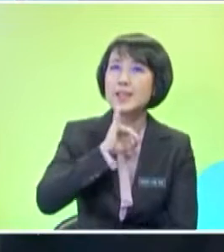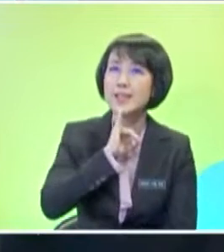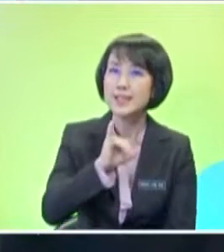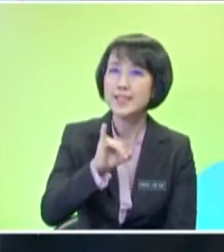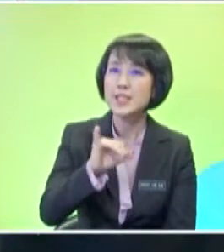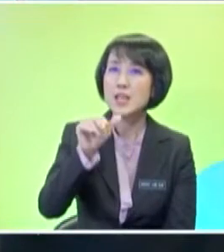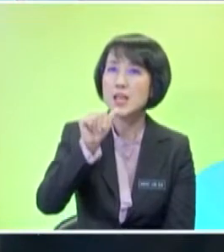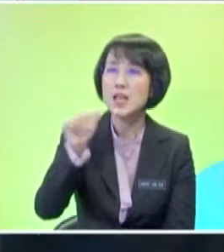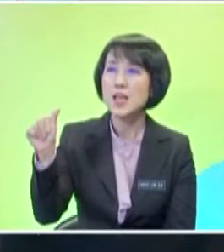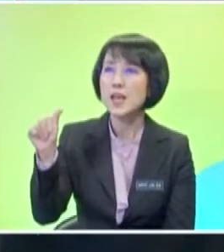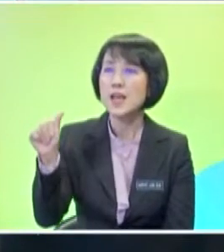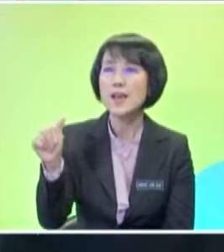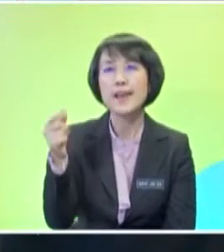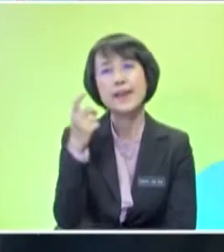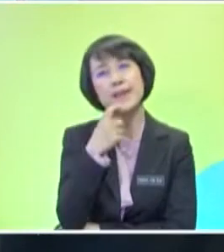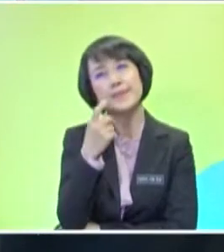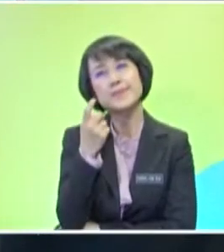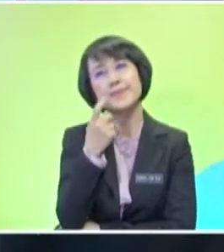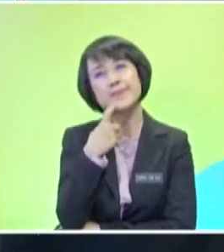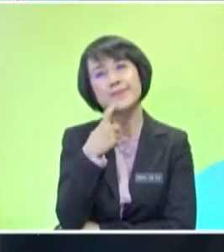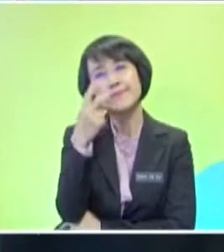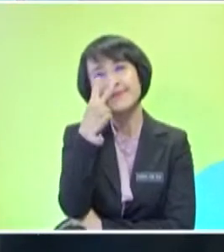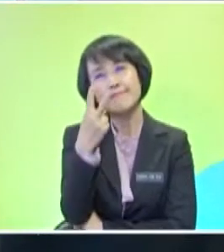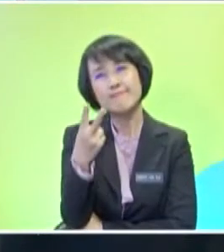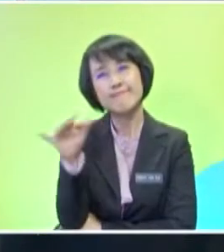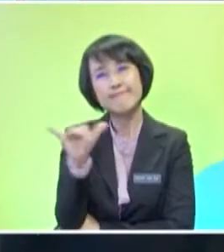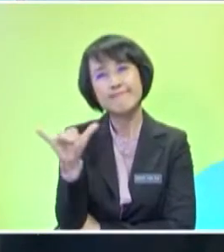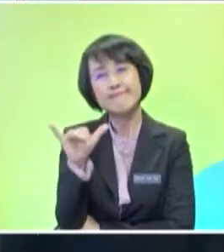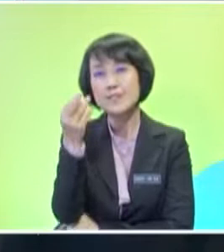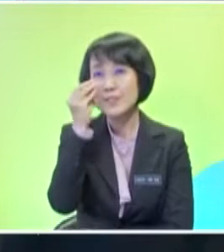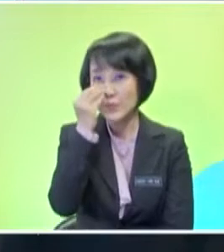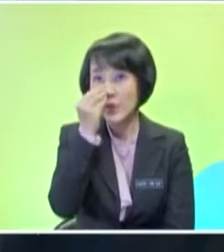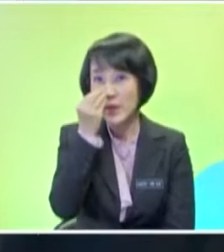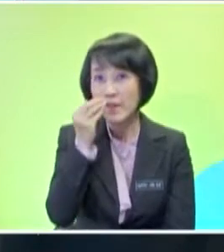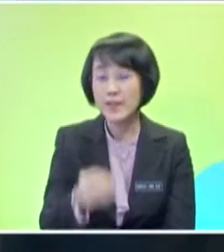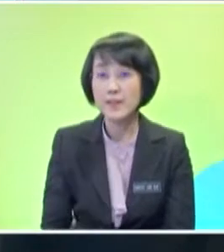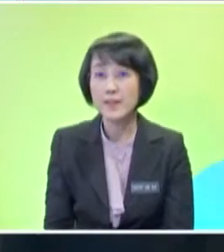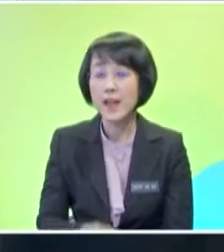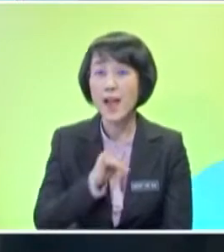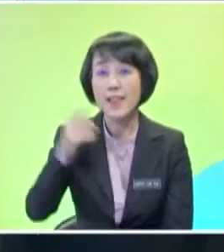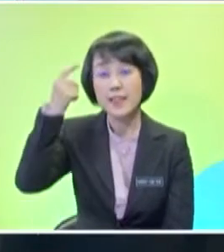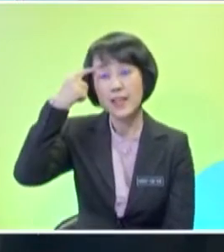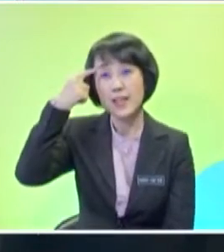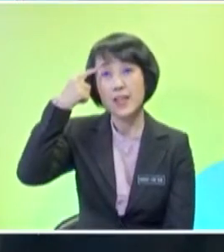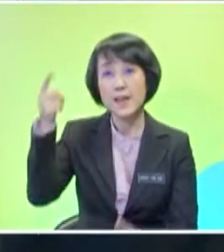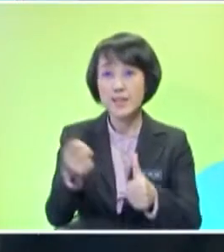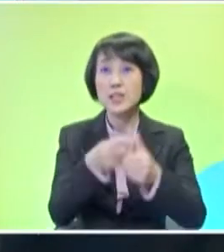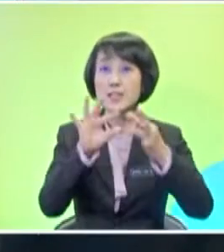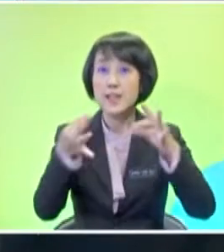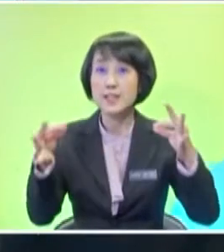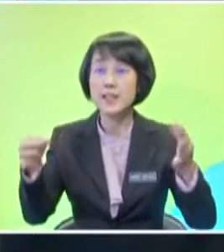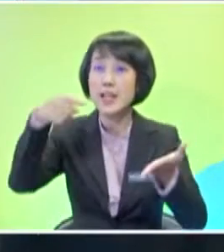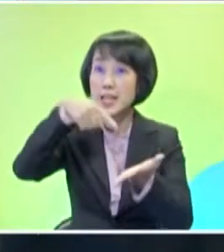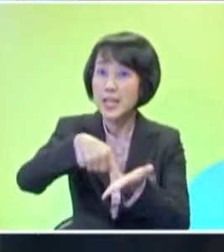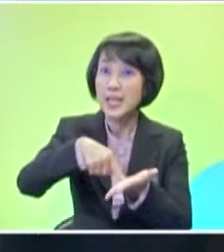a, it looks like a strawberry. So I think the first sentence is,